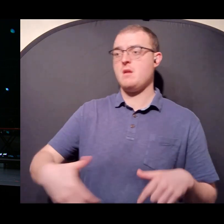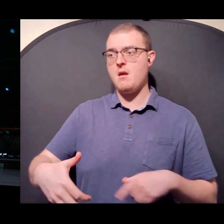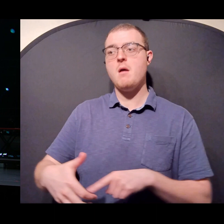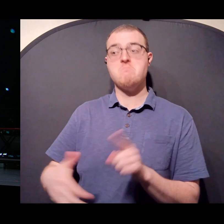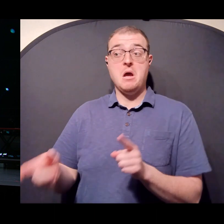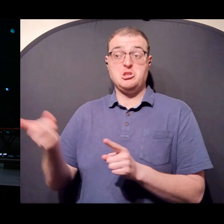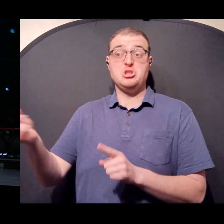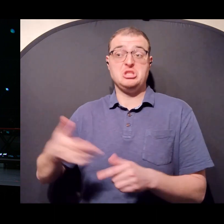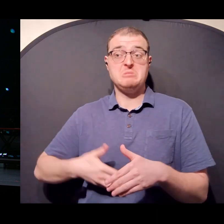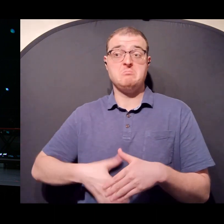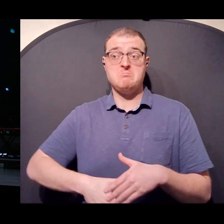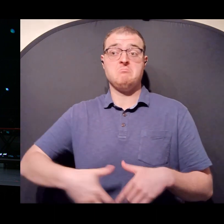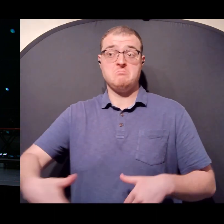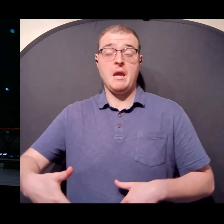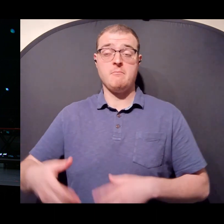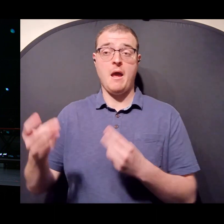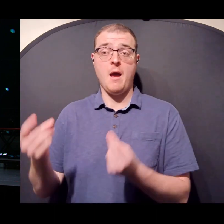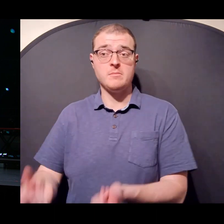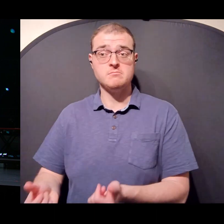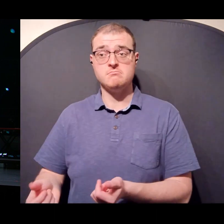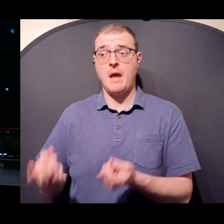God will ever fail.